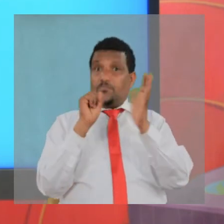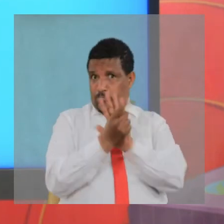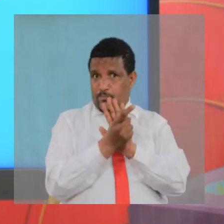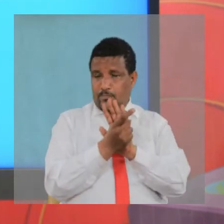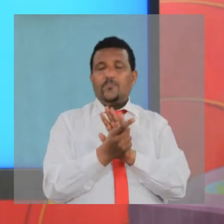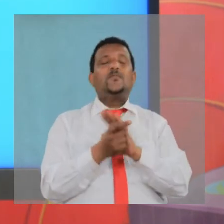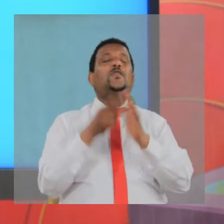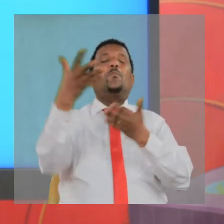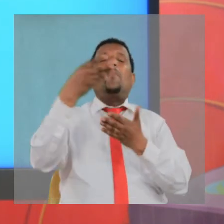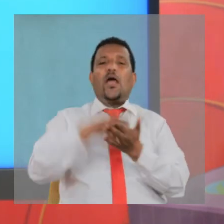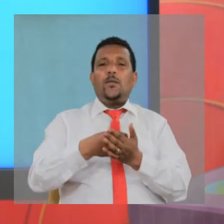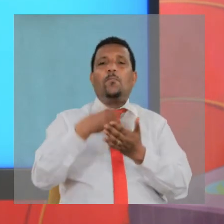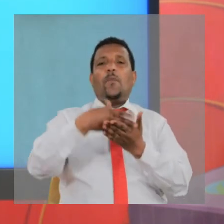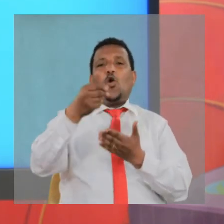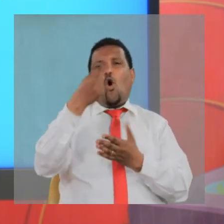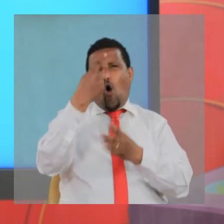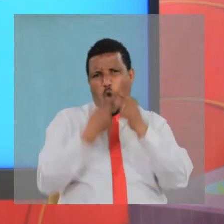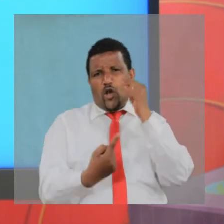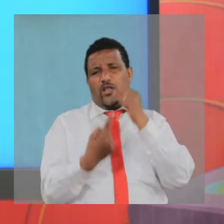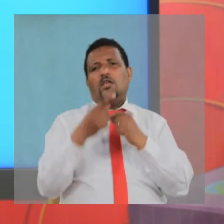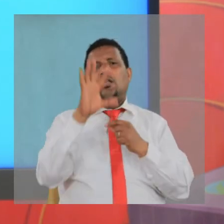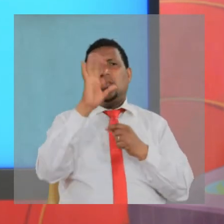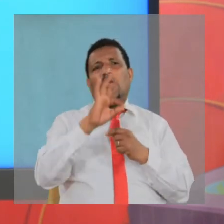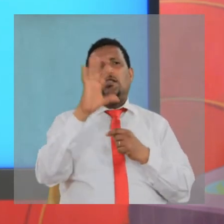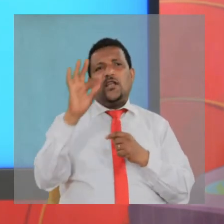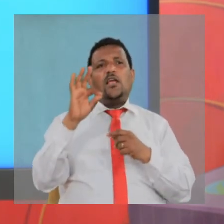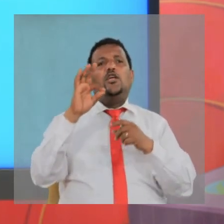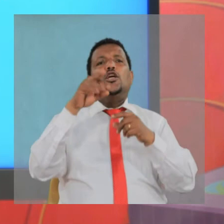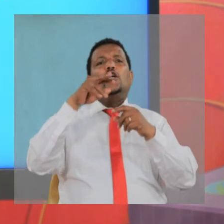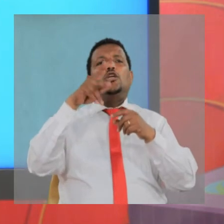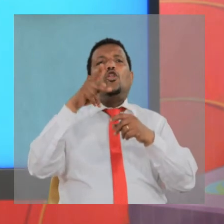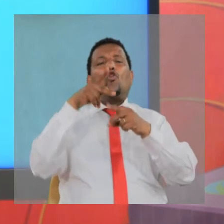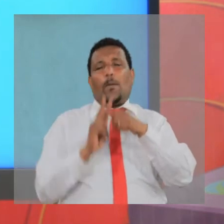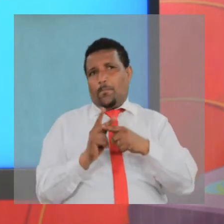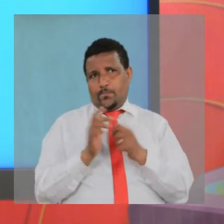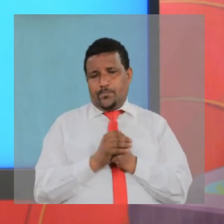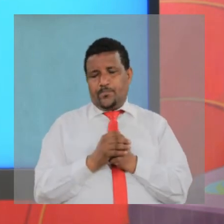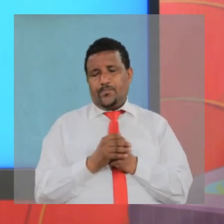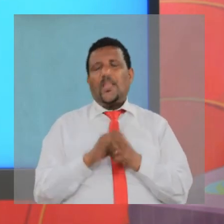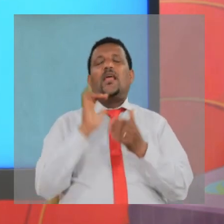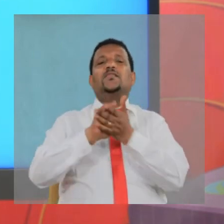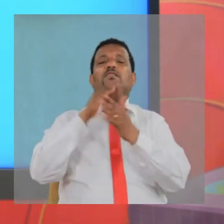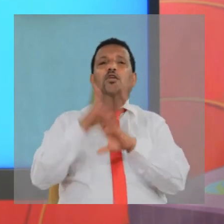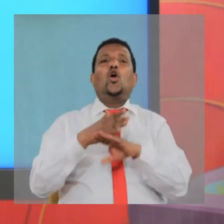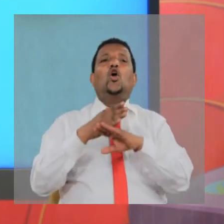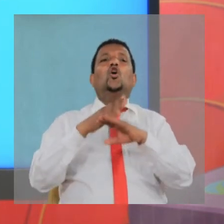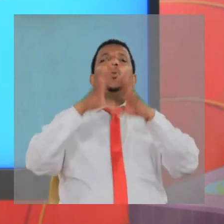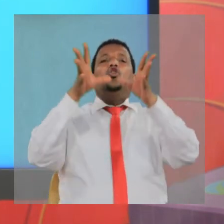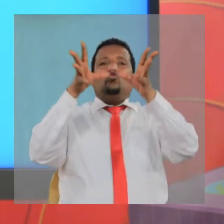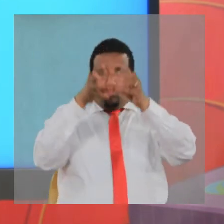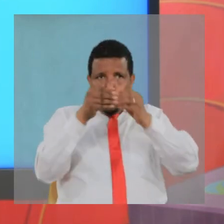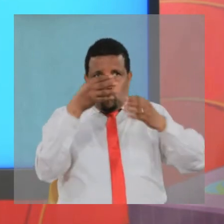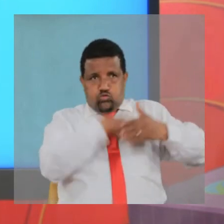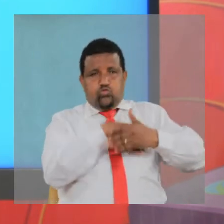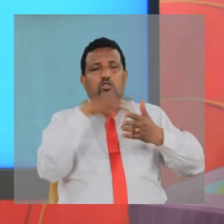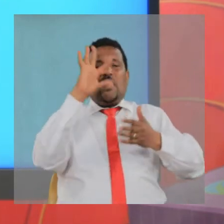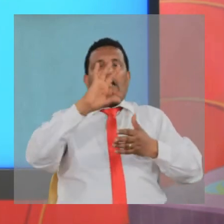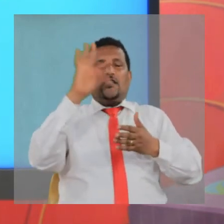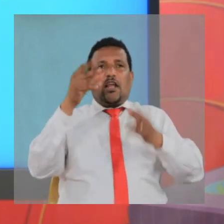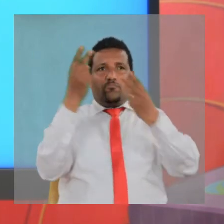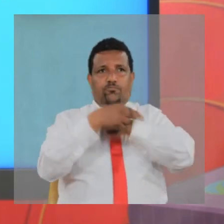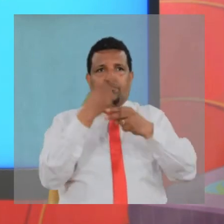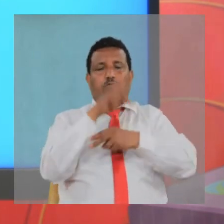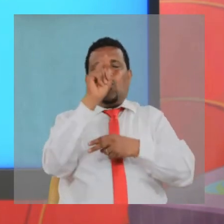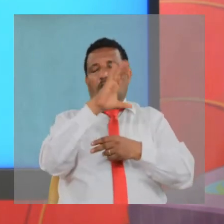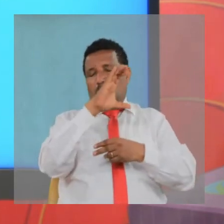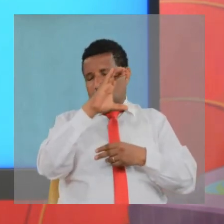the buyer buys only 99 kilogram, and then the total revenue will be 99 multiplied by 100, which